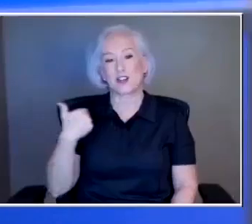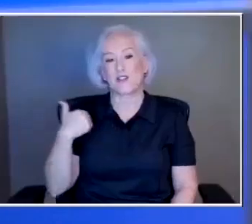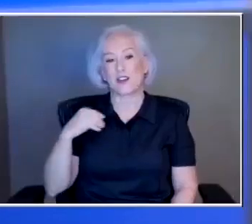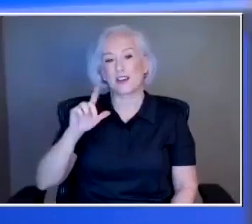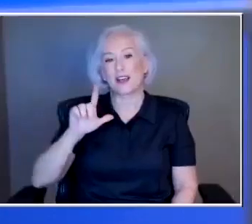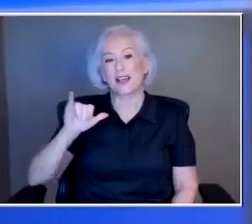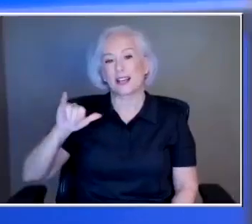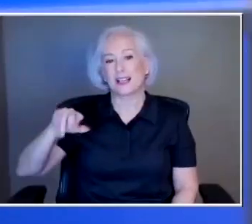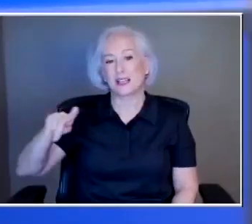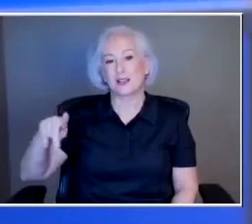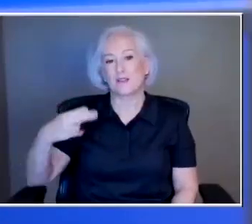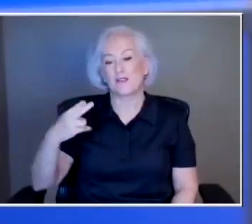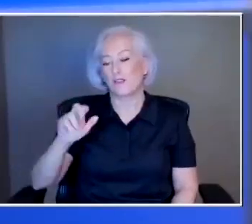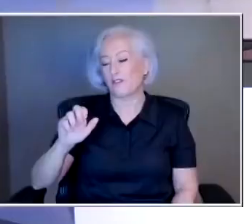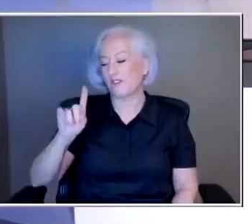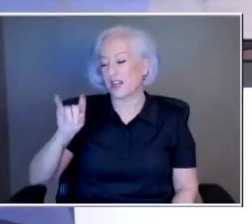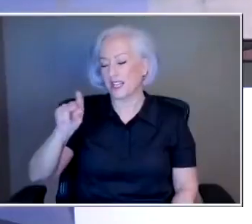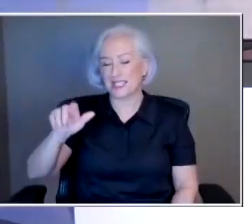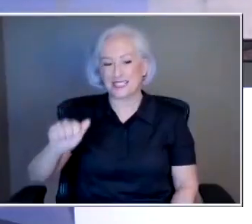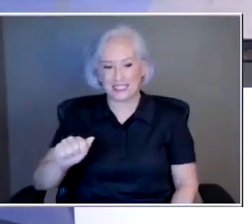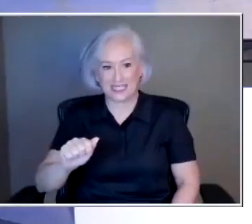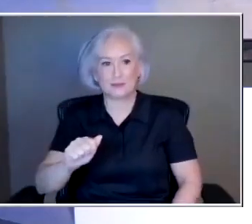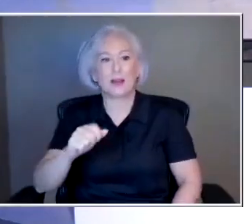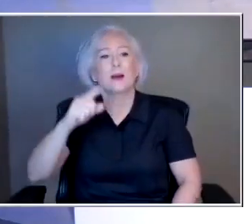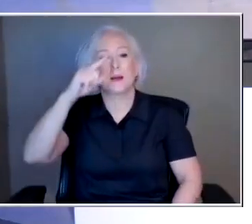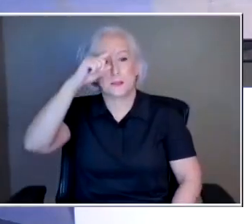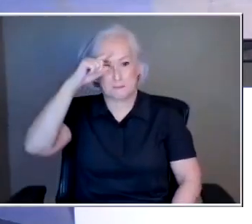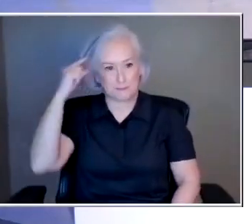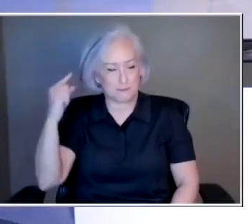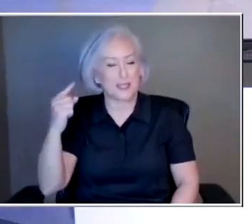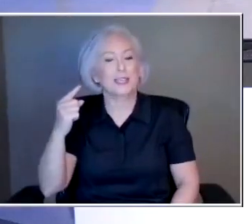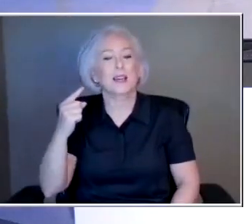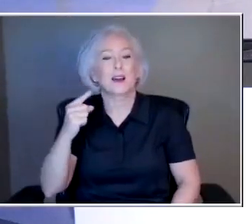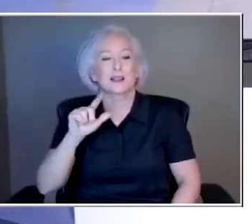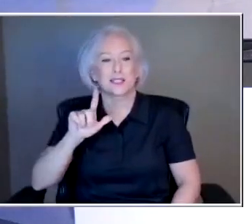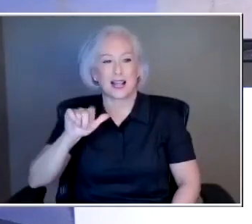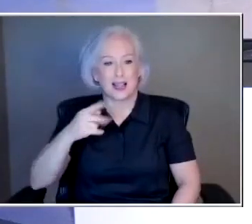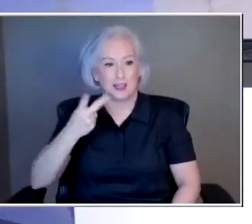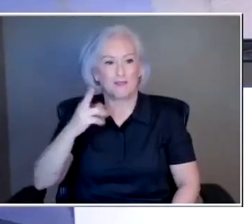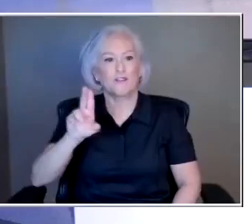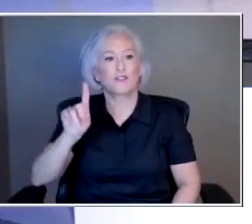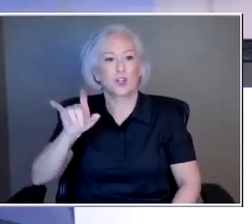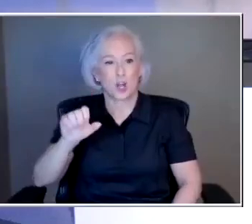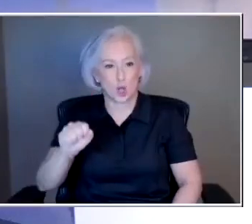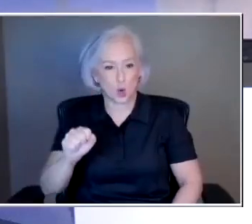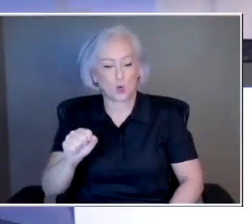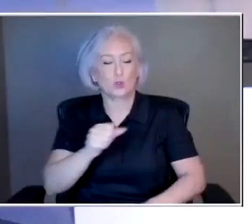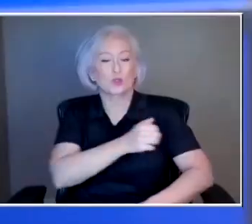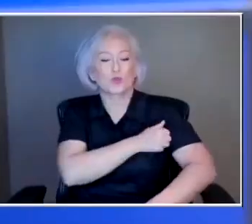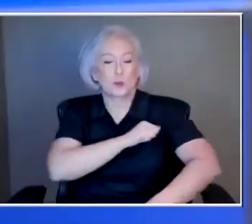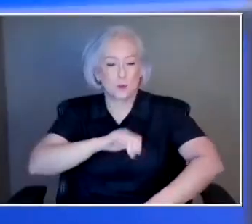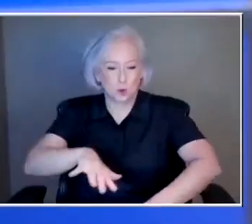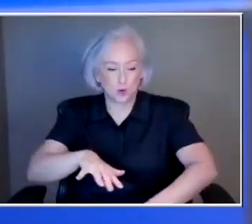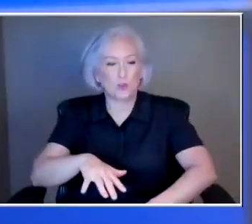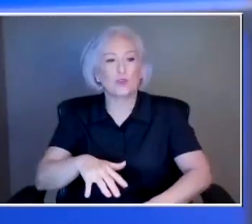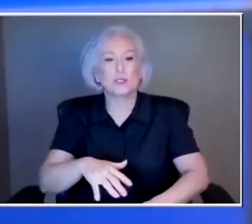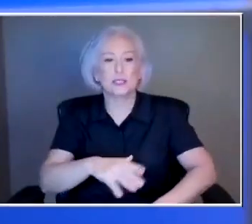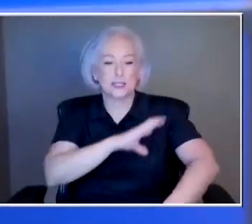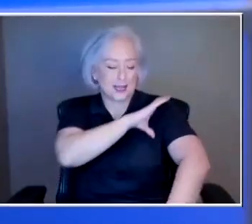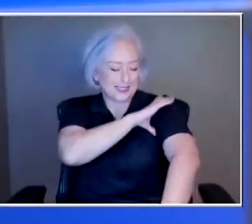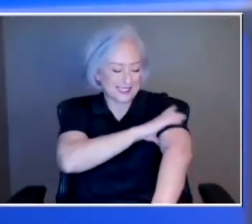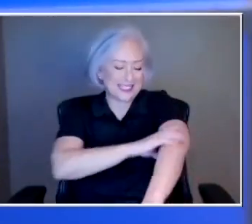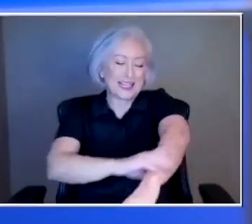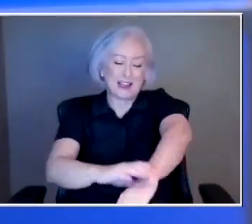lymph nodes removed. And you're wearing a sleeve, actually. I am wearing a sleeve. And you wear it daily almost, right? Every day. And it was hard at first, like, okay, this is what I do.